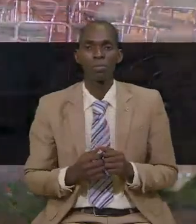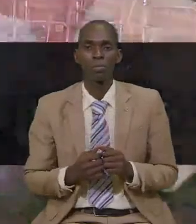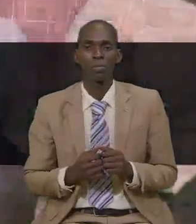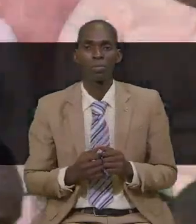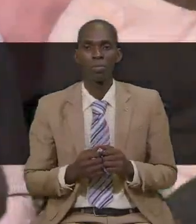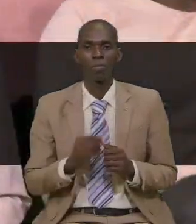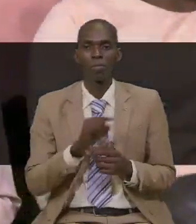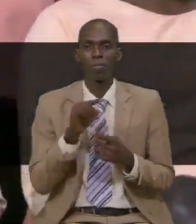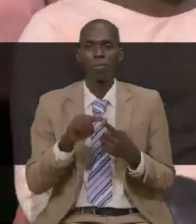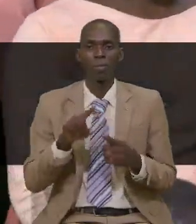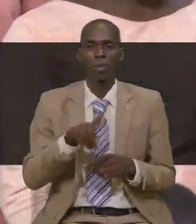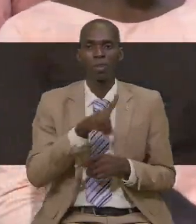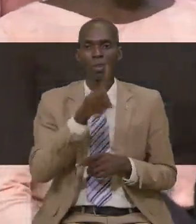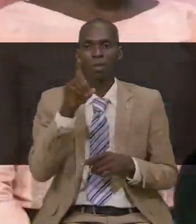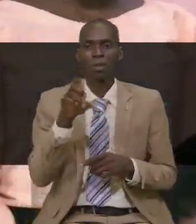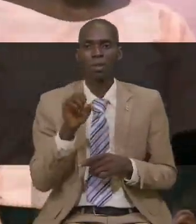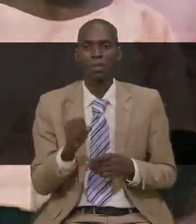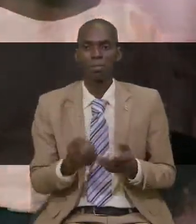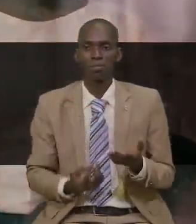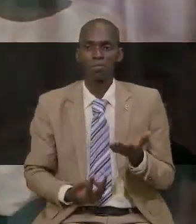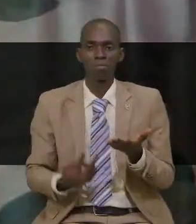inspiration. When questions